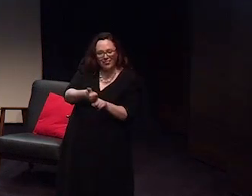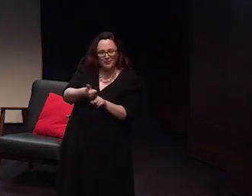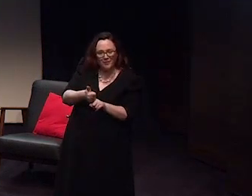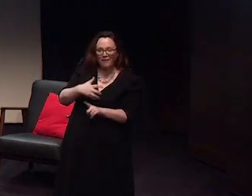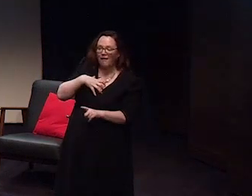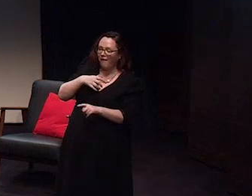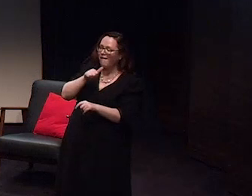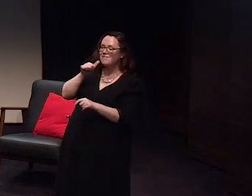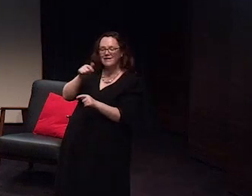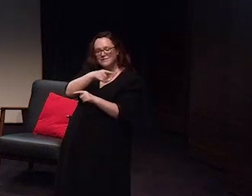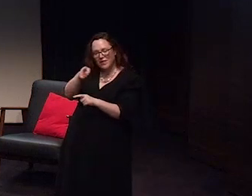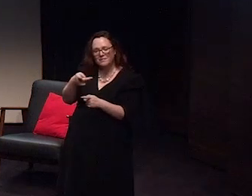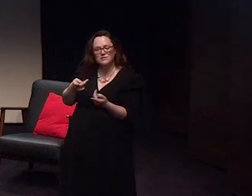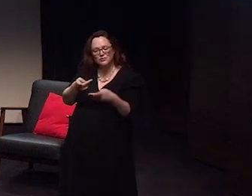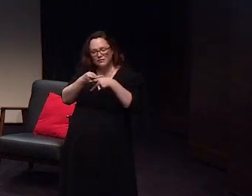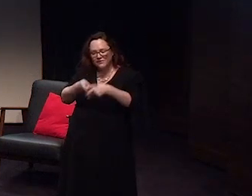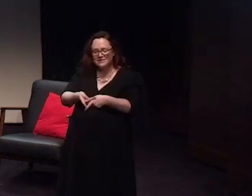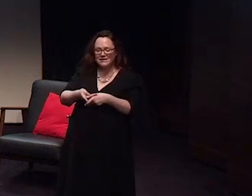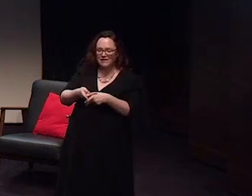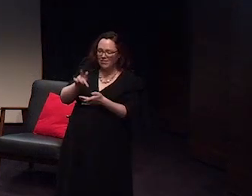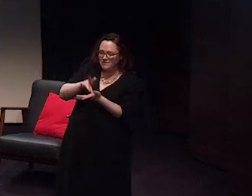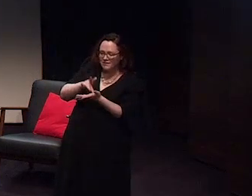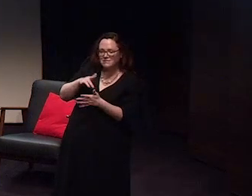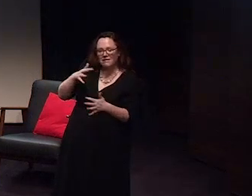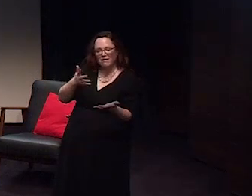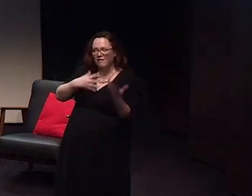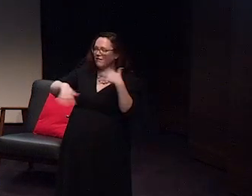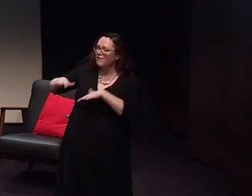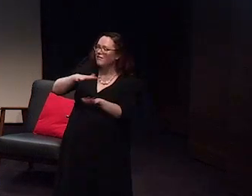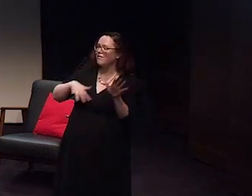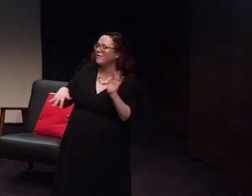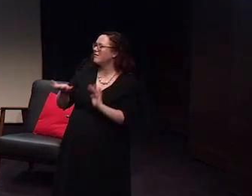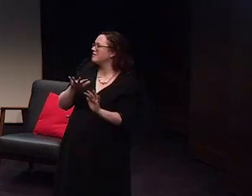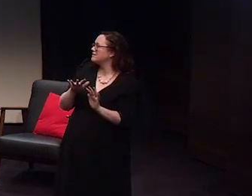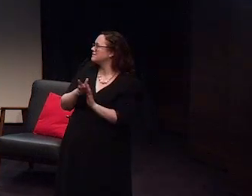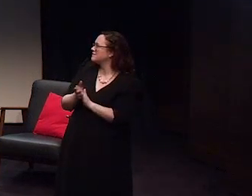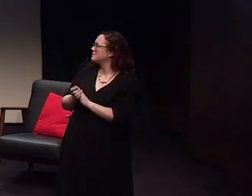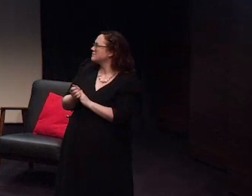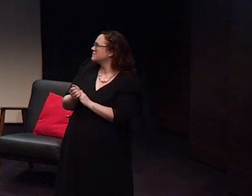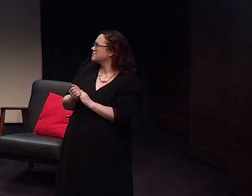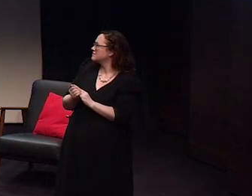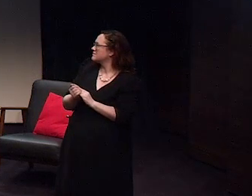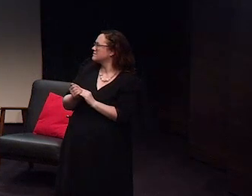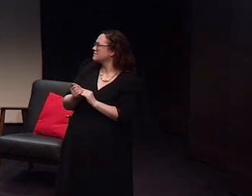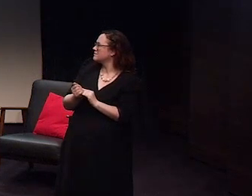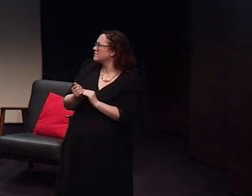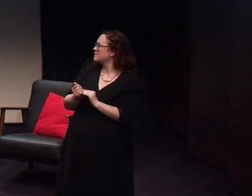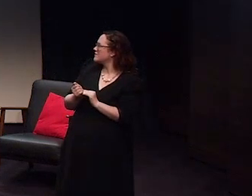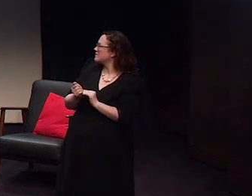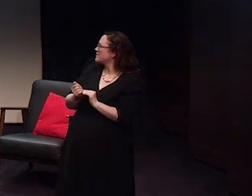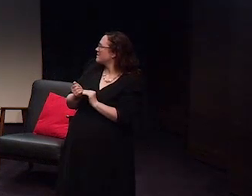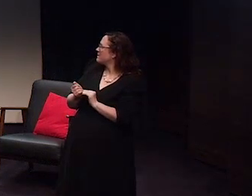Communication Center. The visitor and the EMD were enthusiastic. The visitor for the discovery of the MCC and